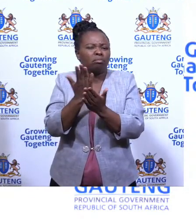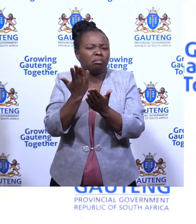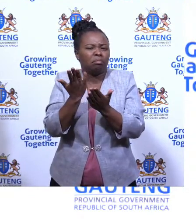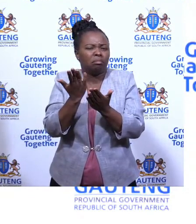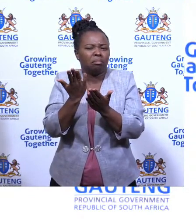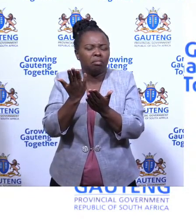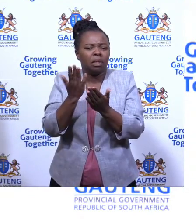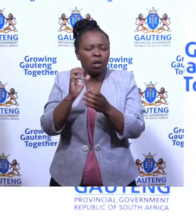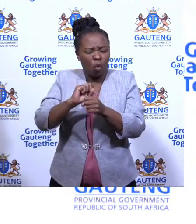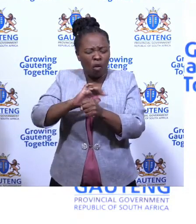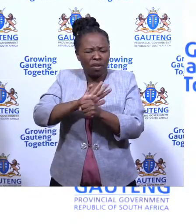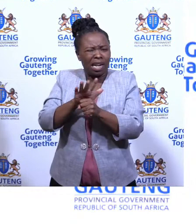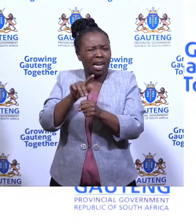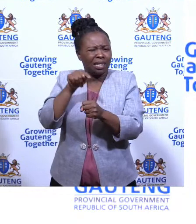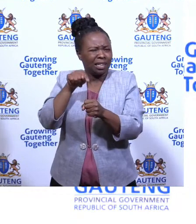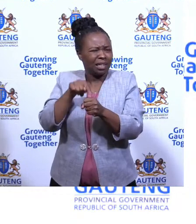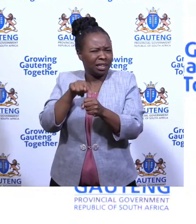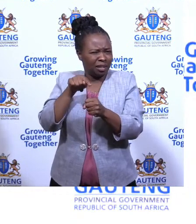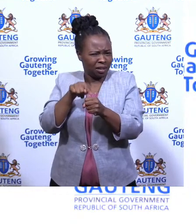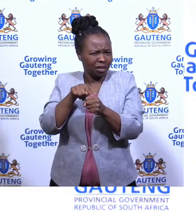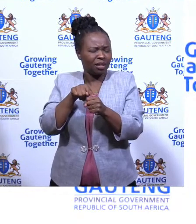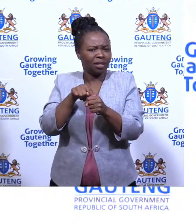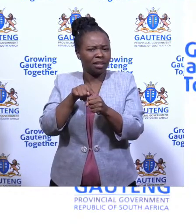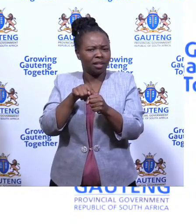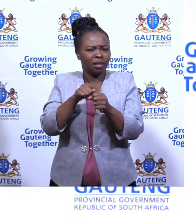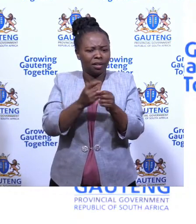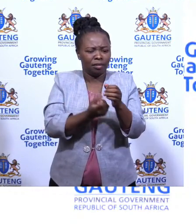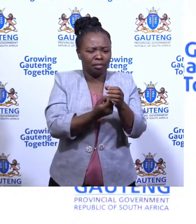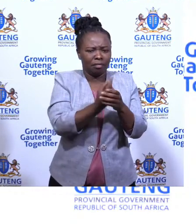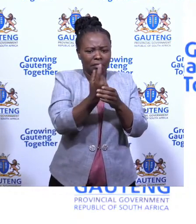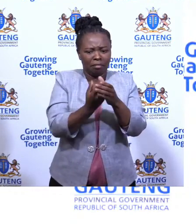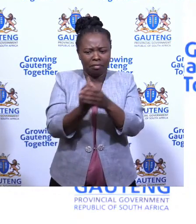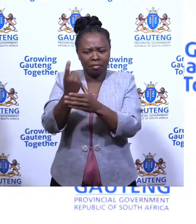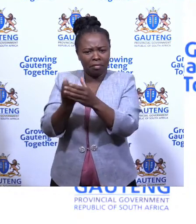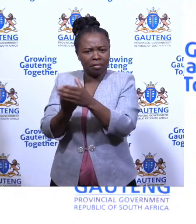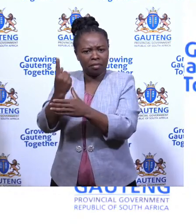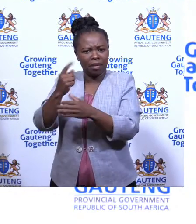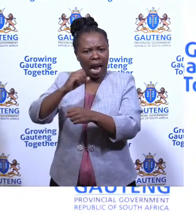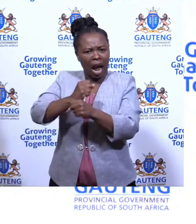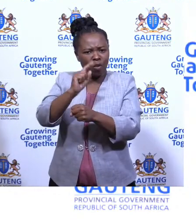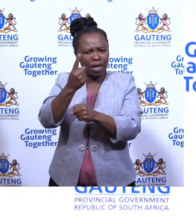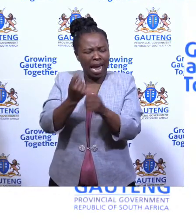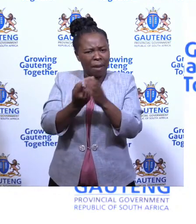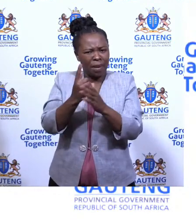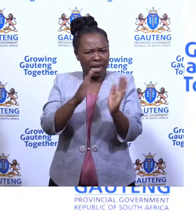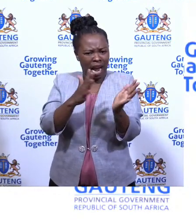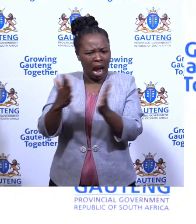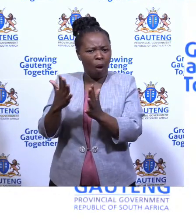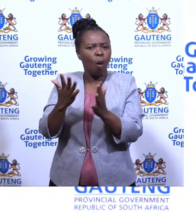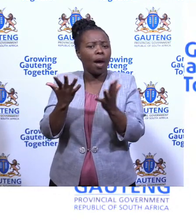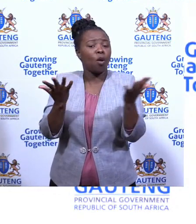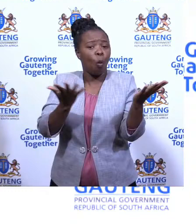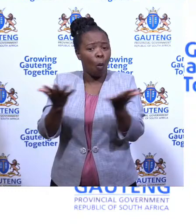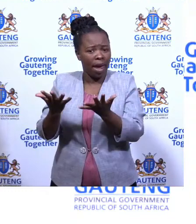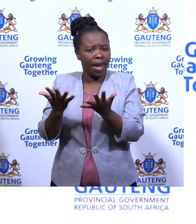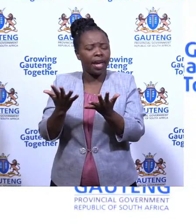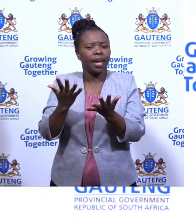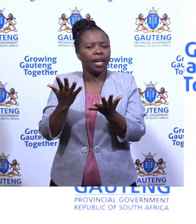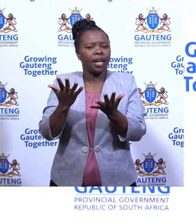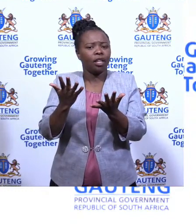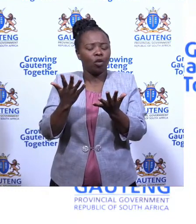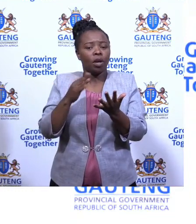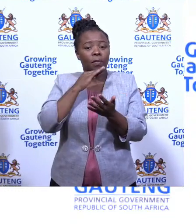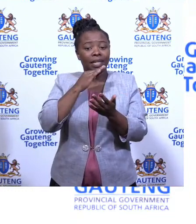is COVID-19 manifesting itself in Gauteng. It's not necessarily